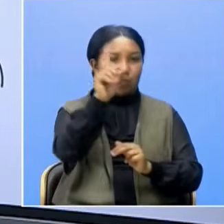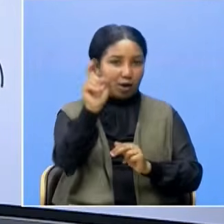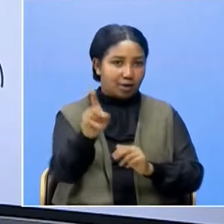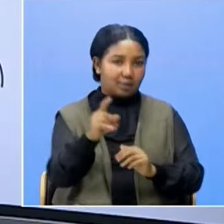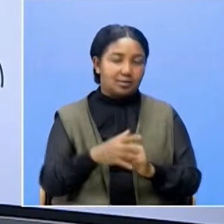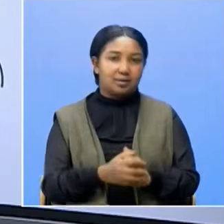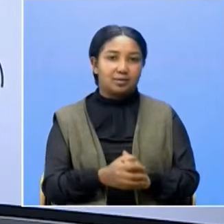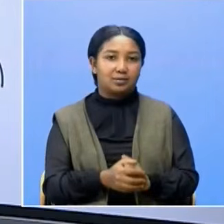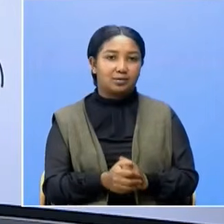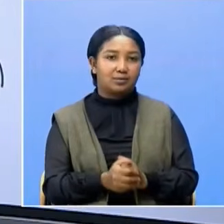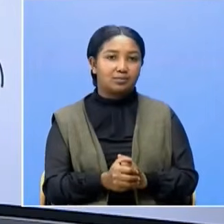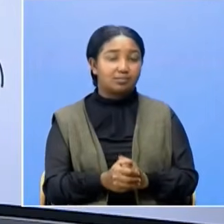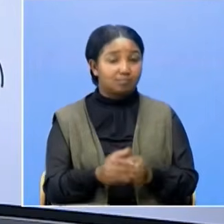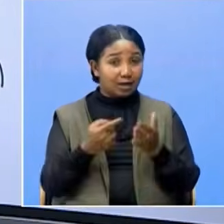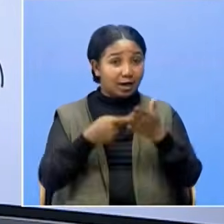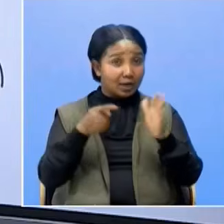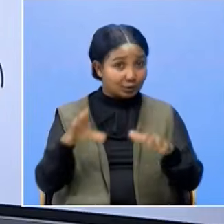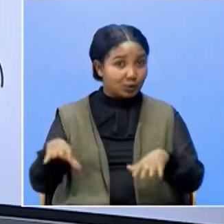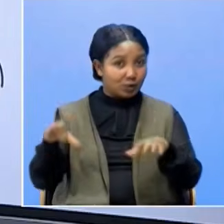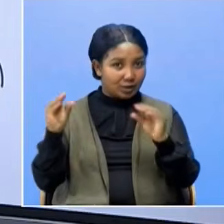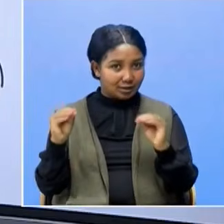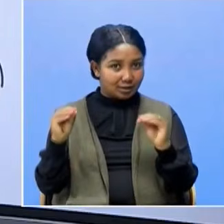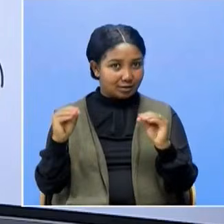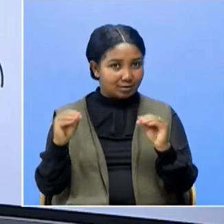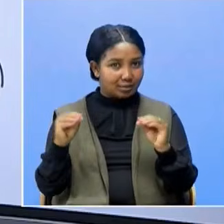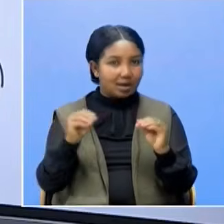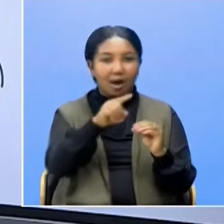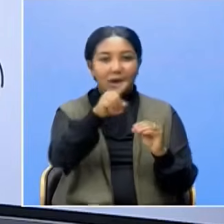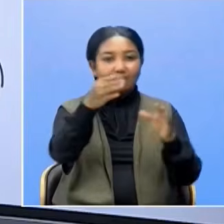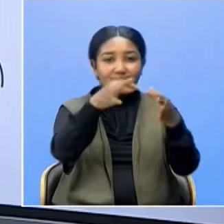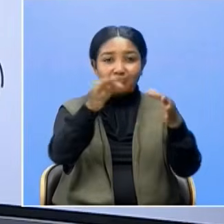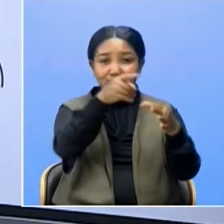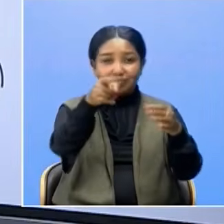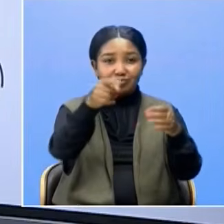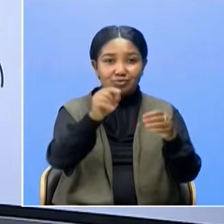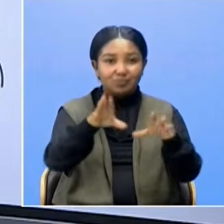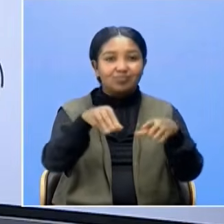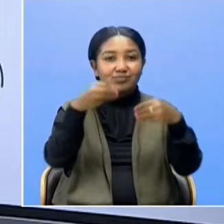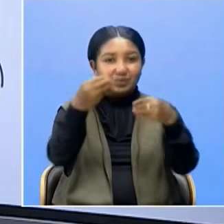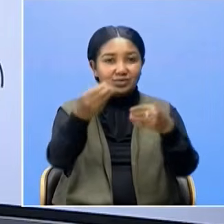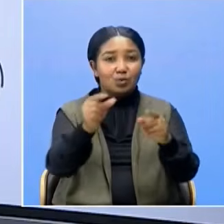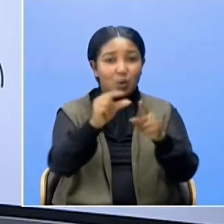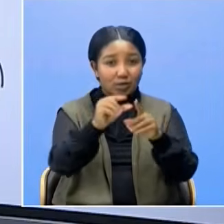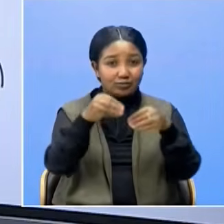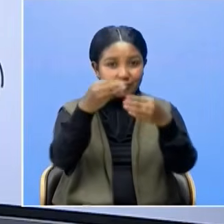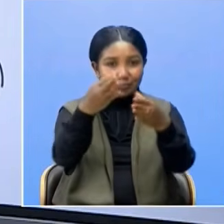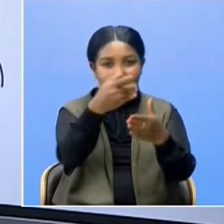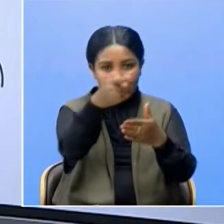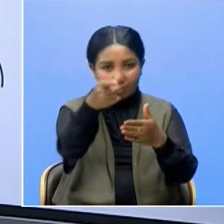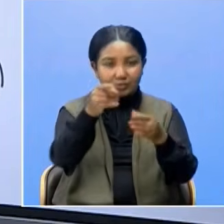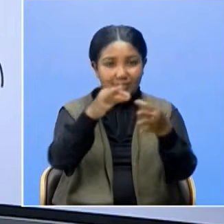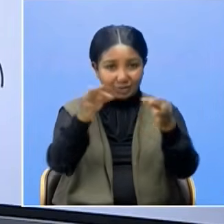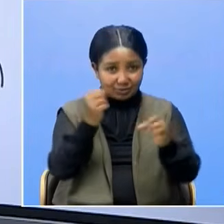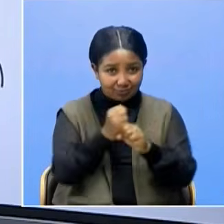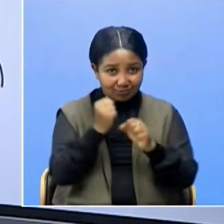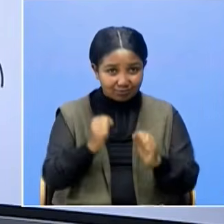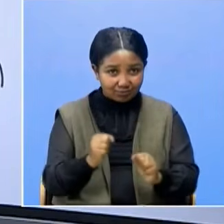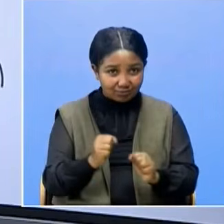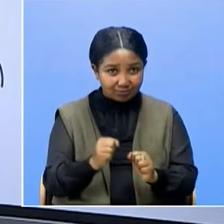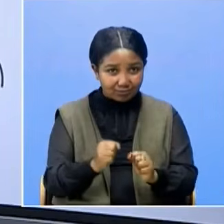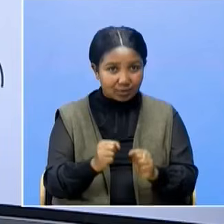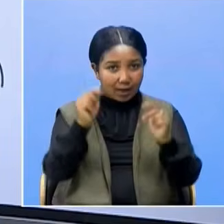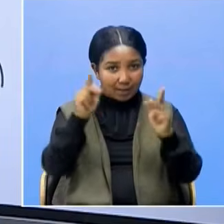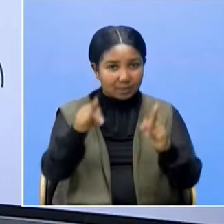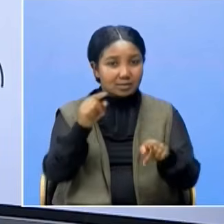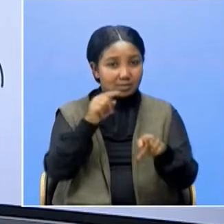interrogative. Is it clear? Can you make a sentence if I give you a word? Yeah? Can you write it in a